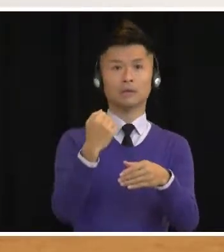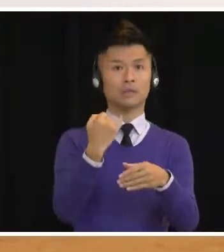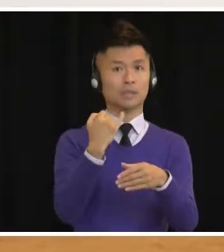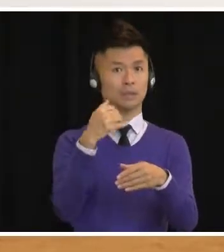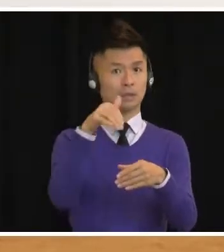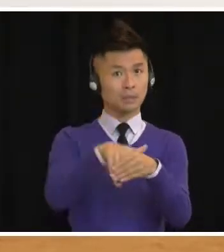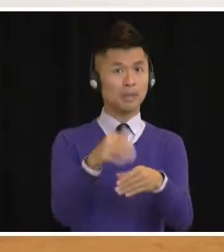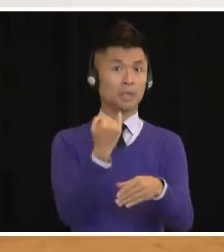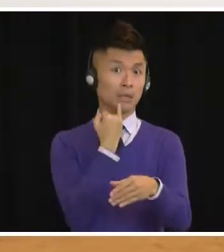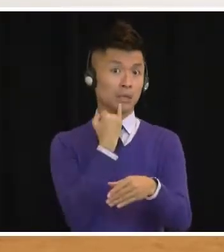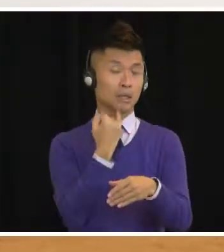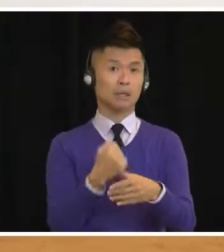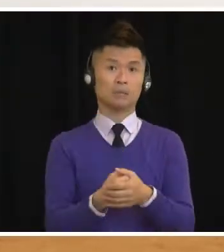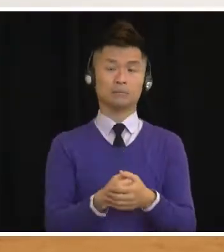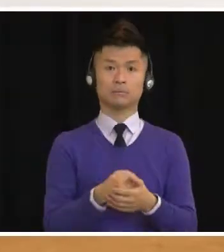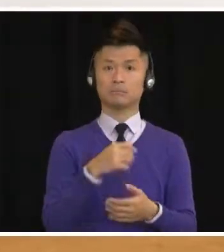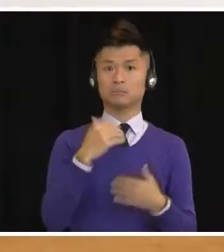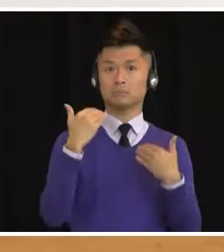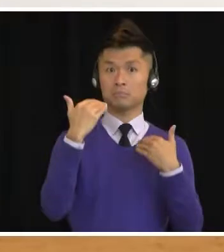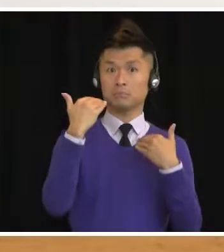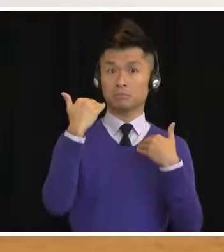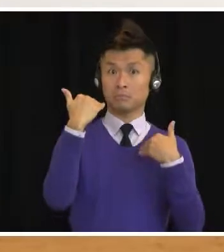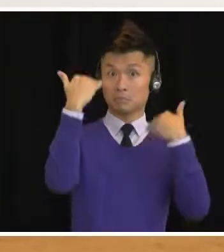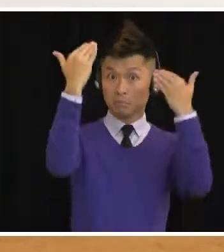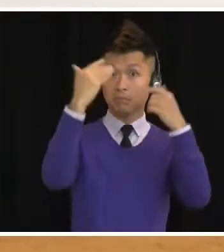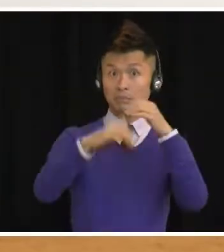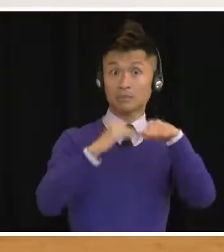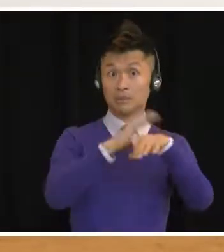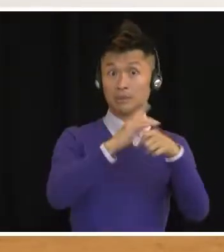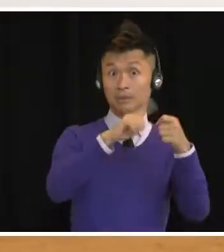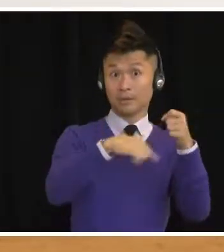is raising questions